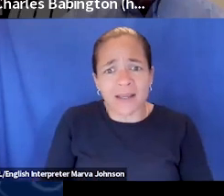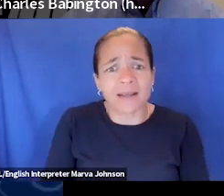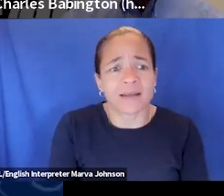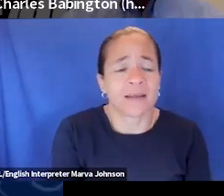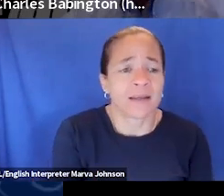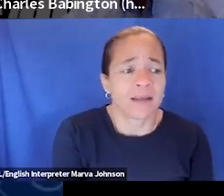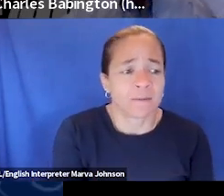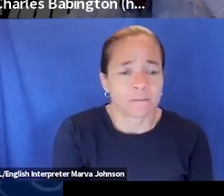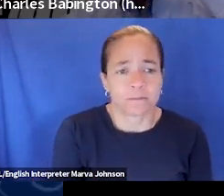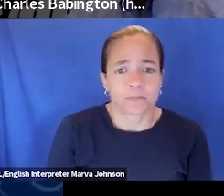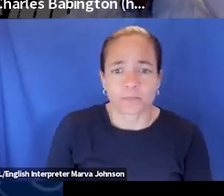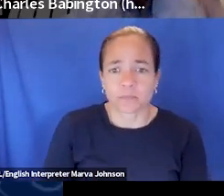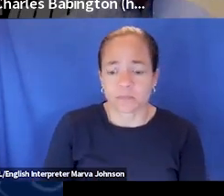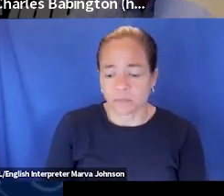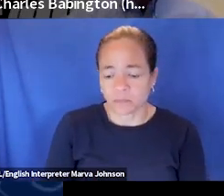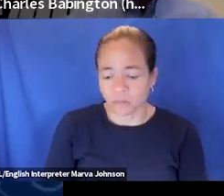So